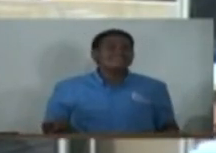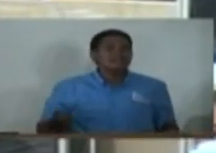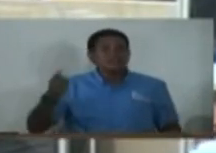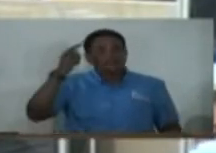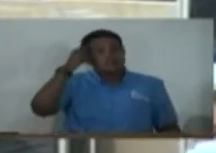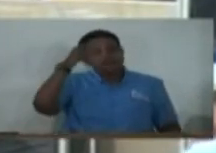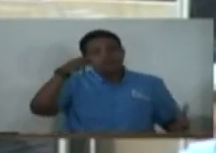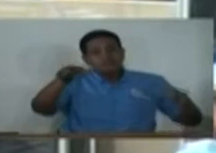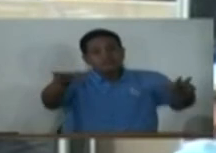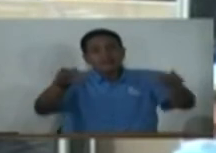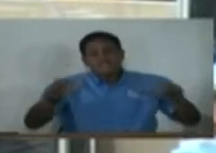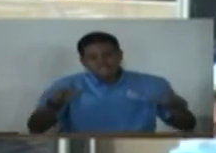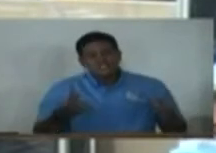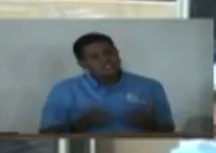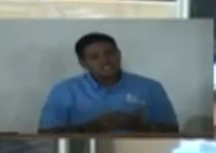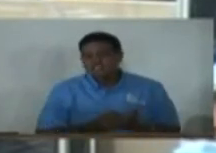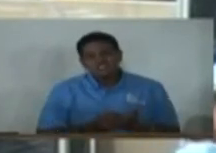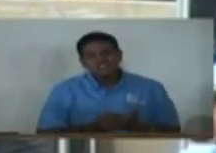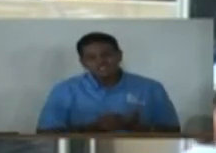selfishness